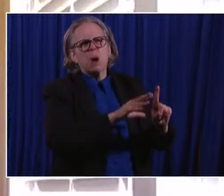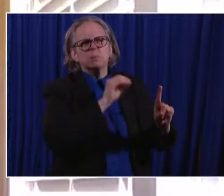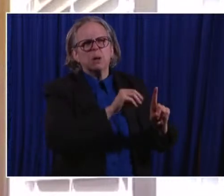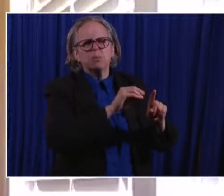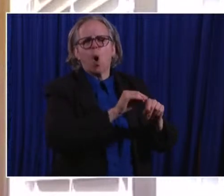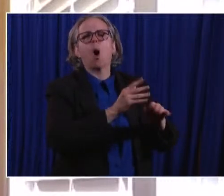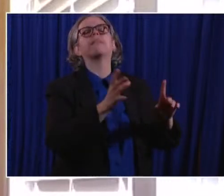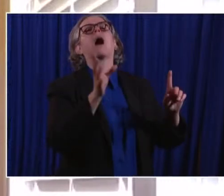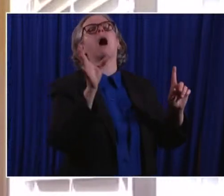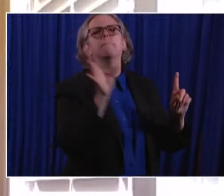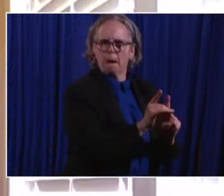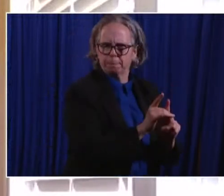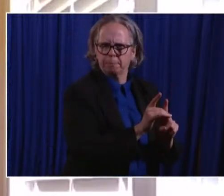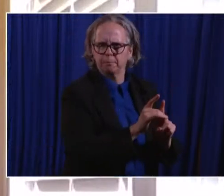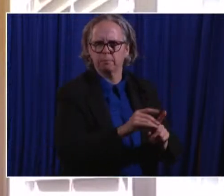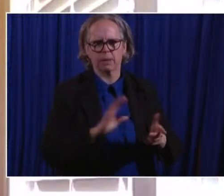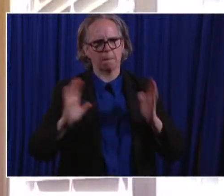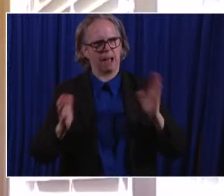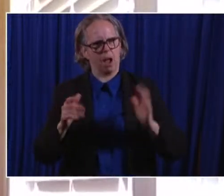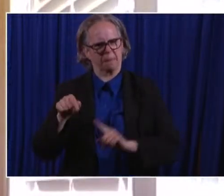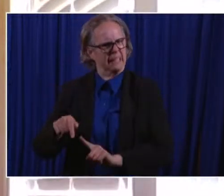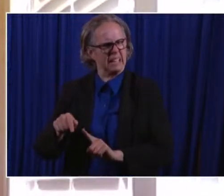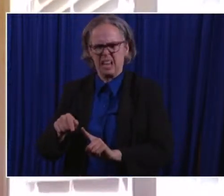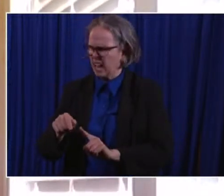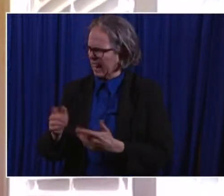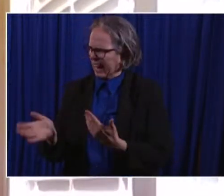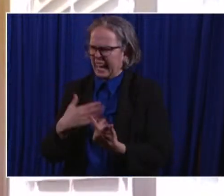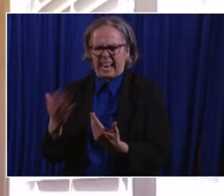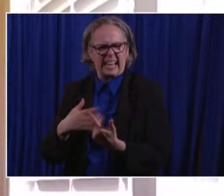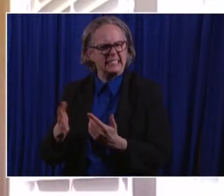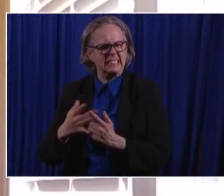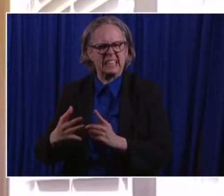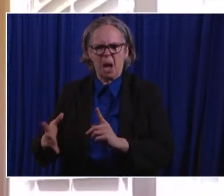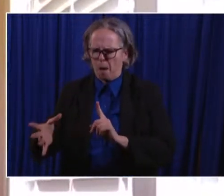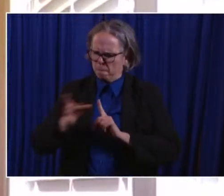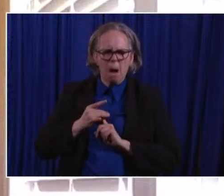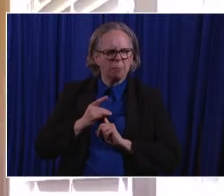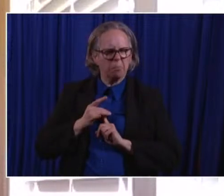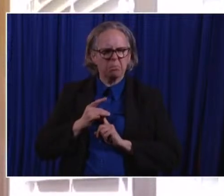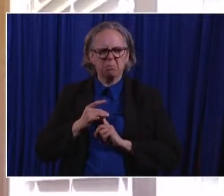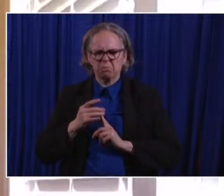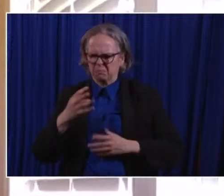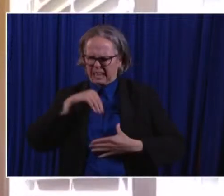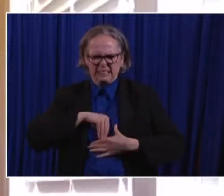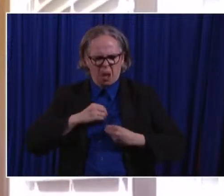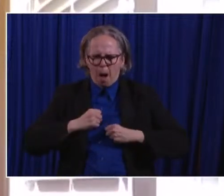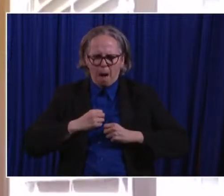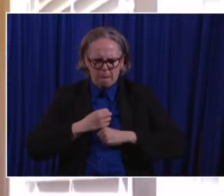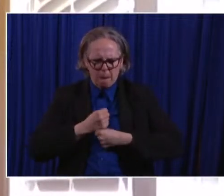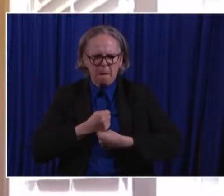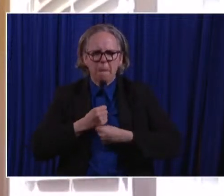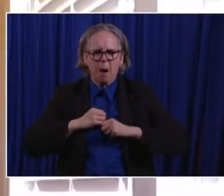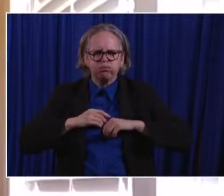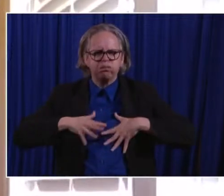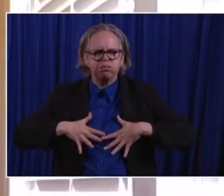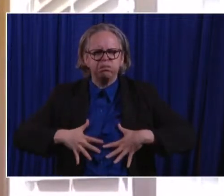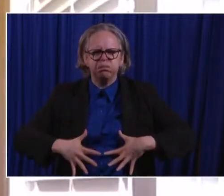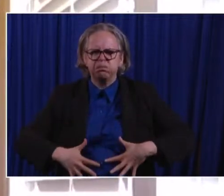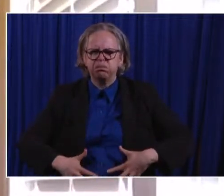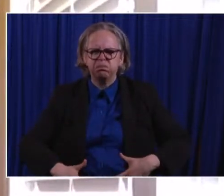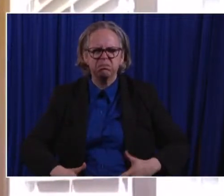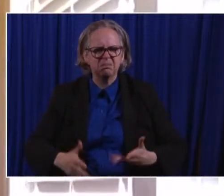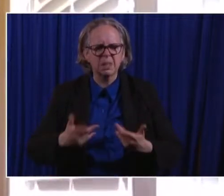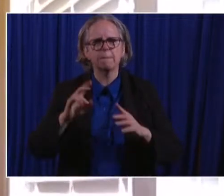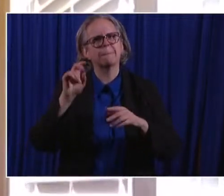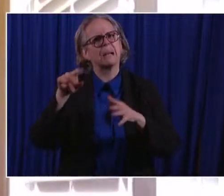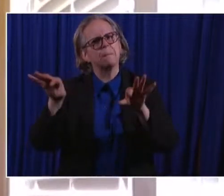situation continues to be, of course, our safety measures, but also increasingly importantly,